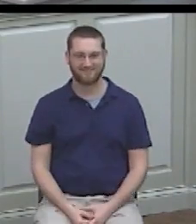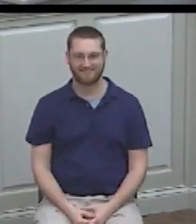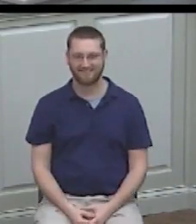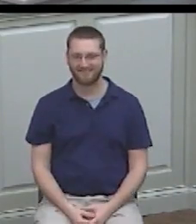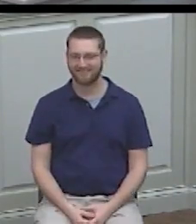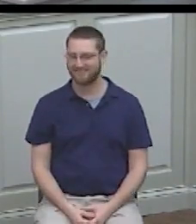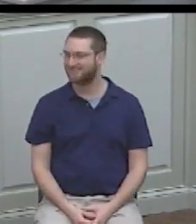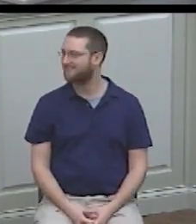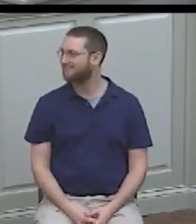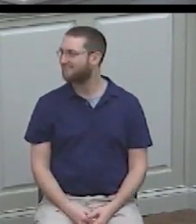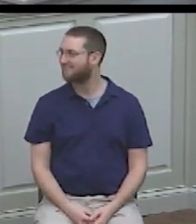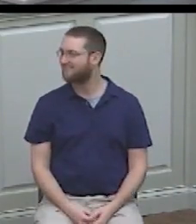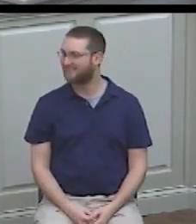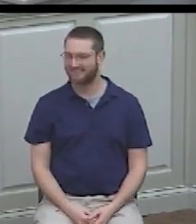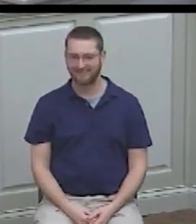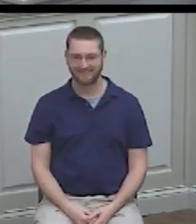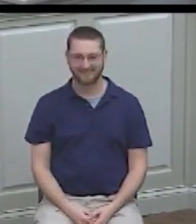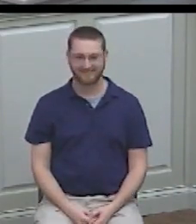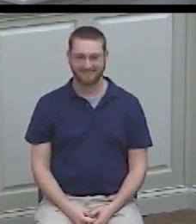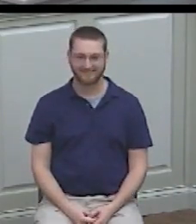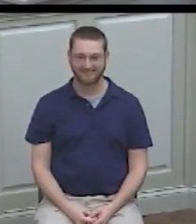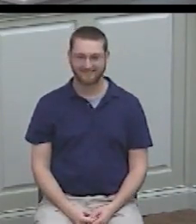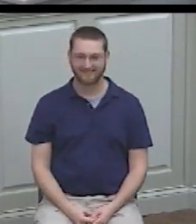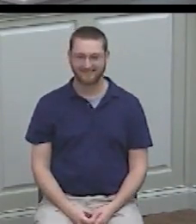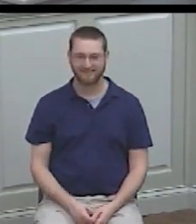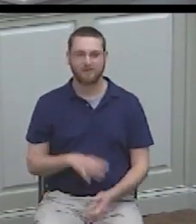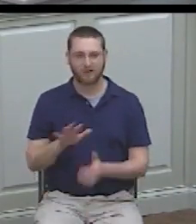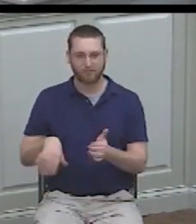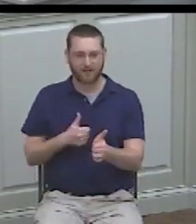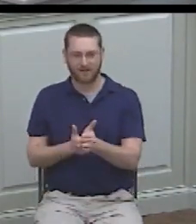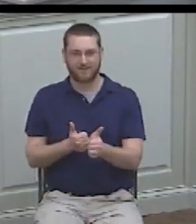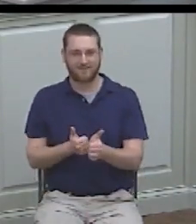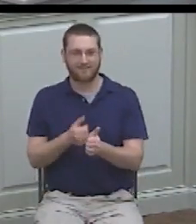Mr. Rod. He's the chauffeur. And behind you?